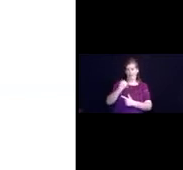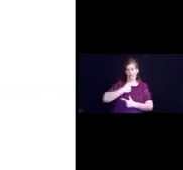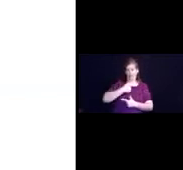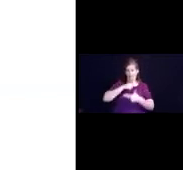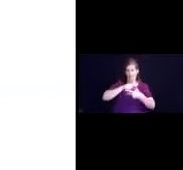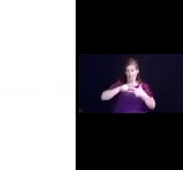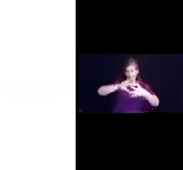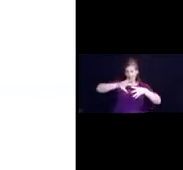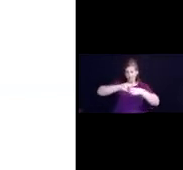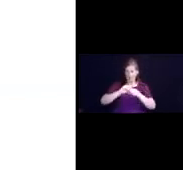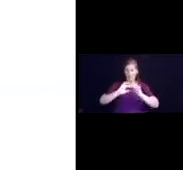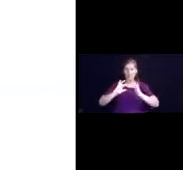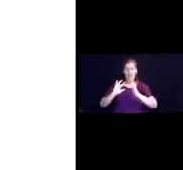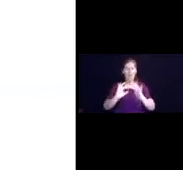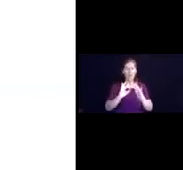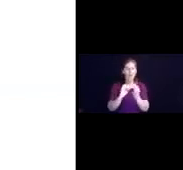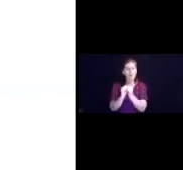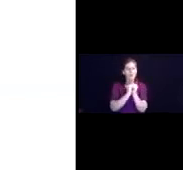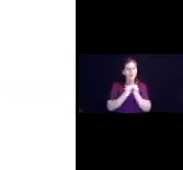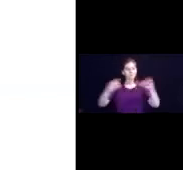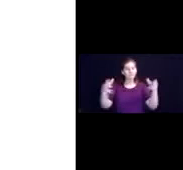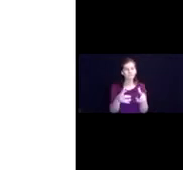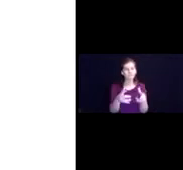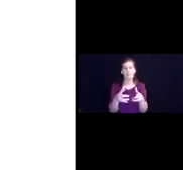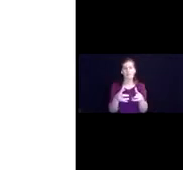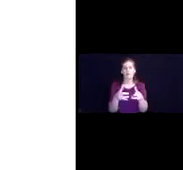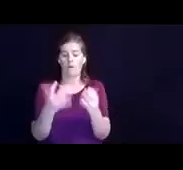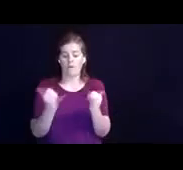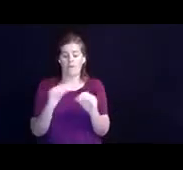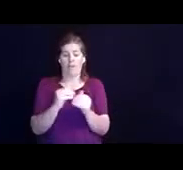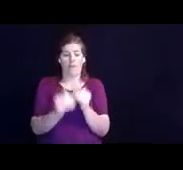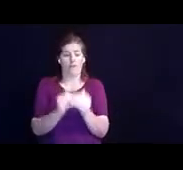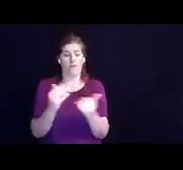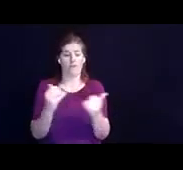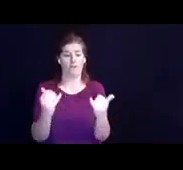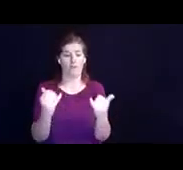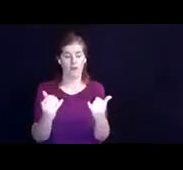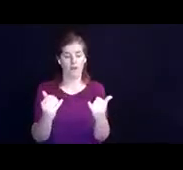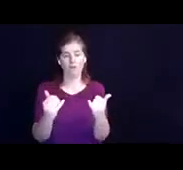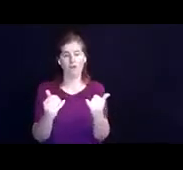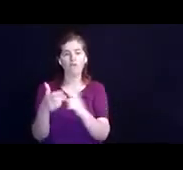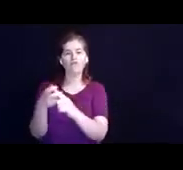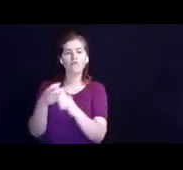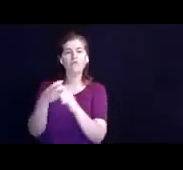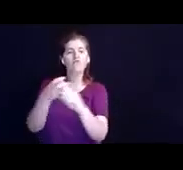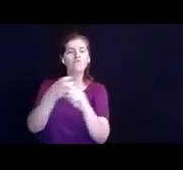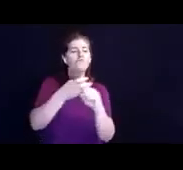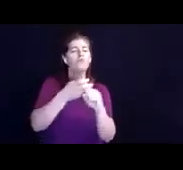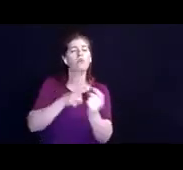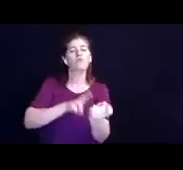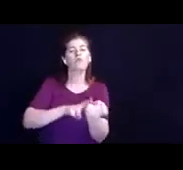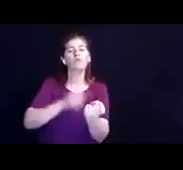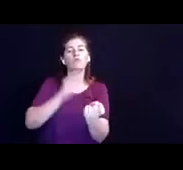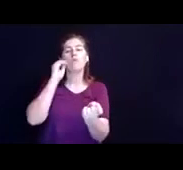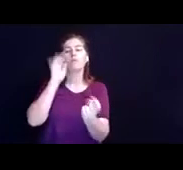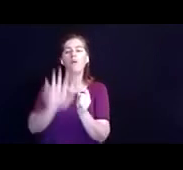launching this network together. We are in the process right now of recruiting nursing homes from around the country to